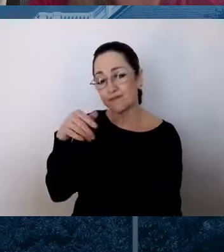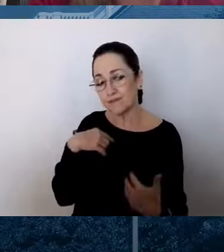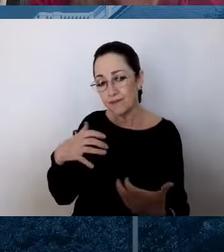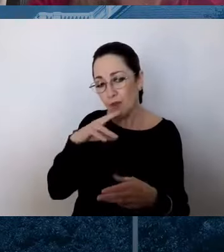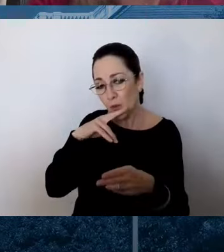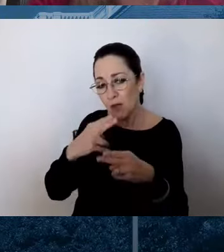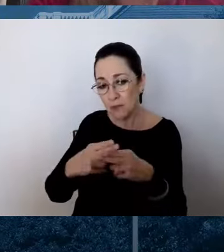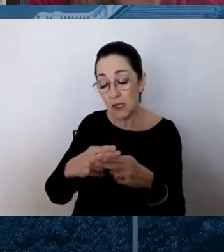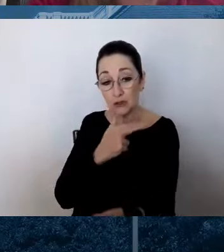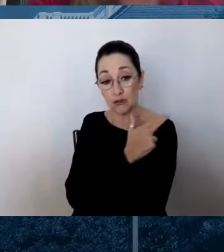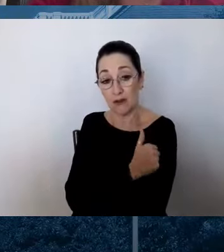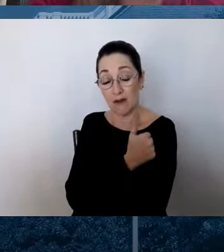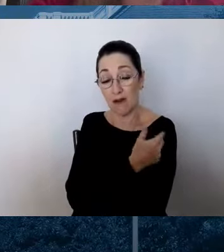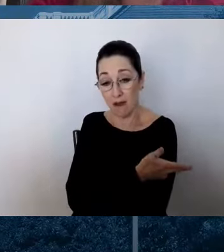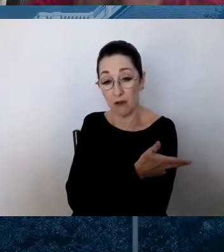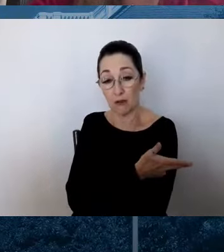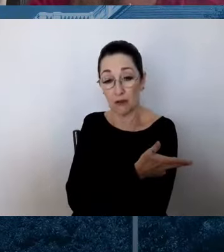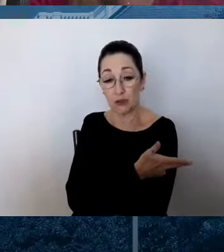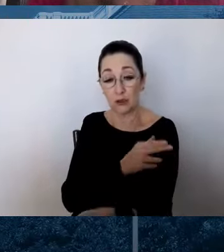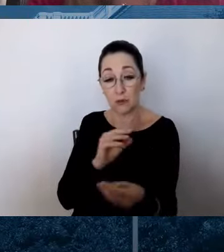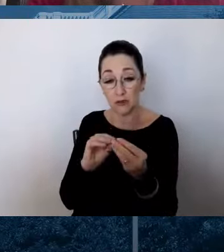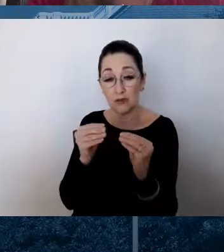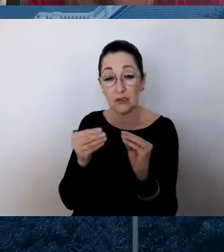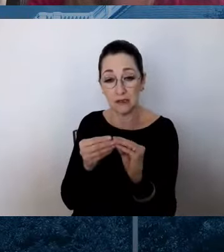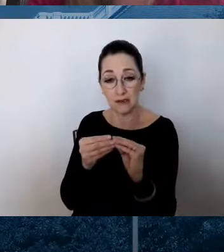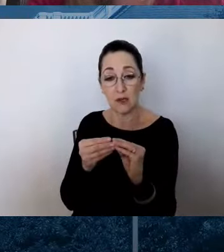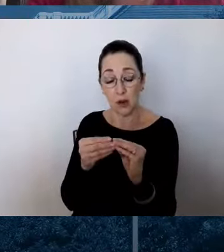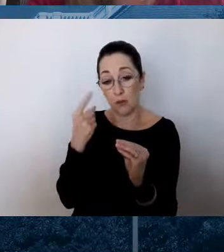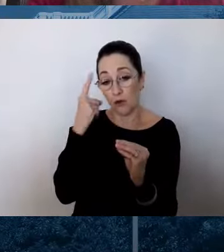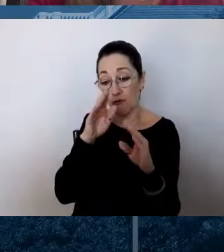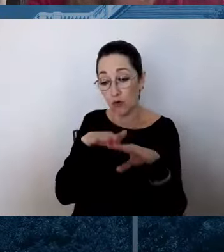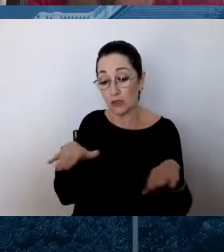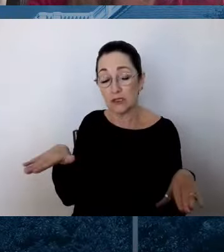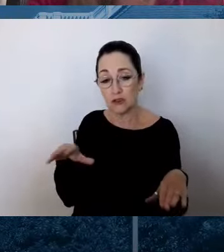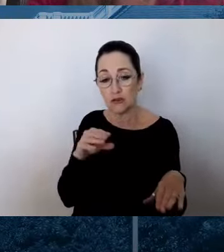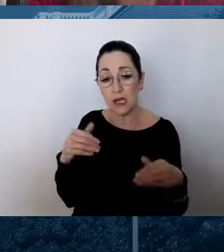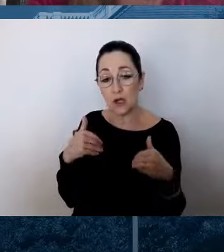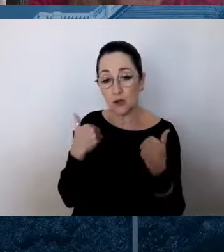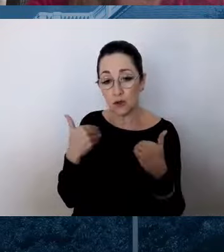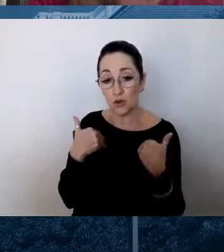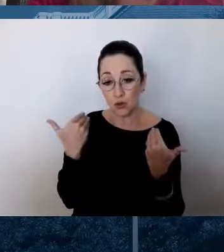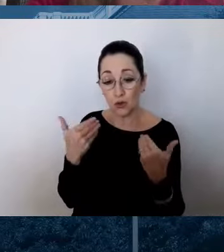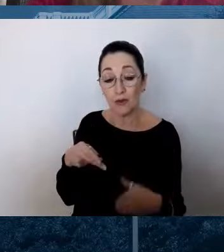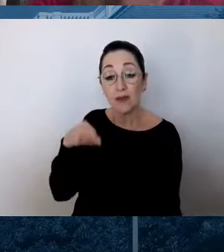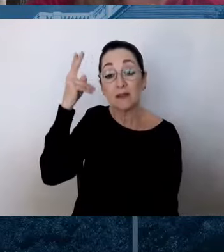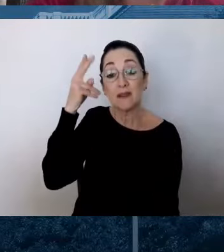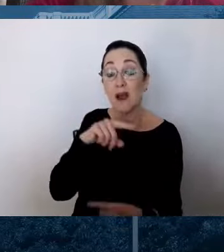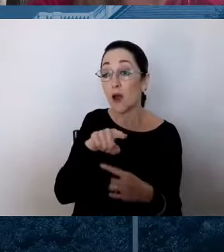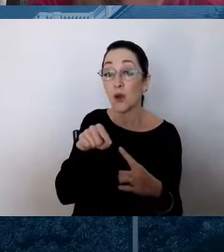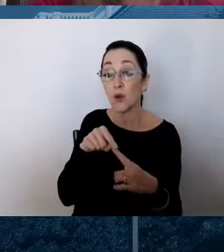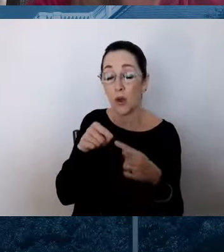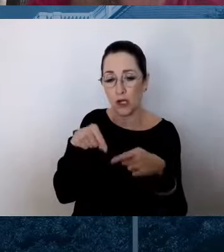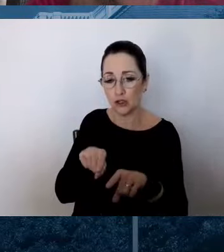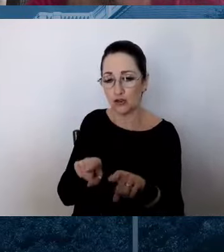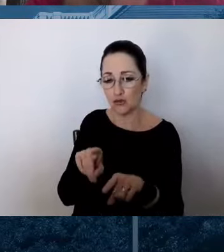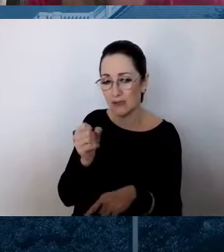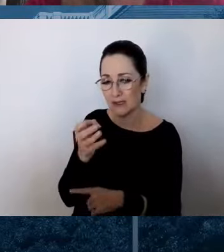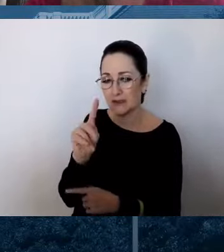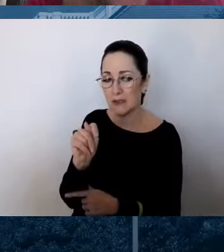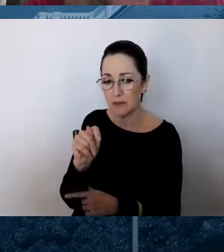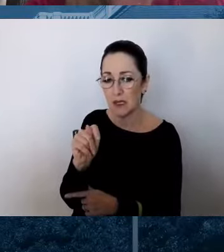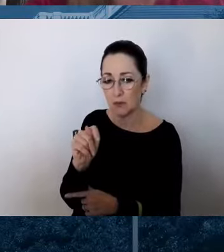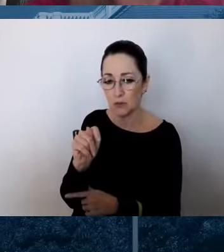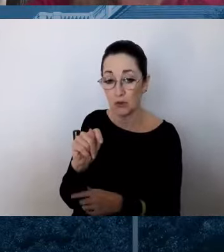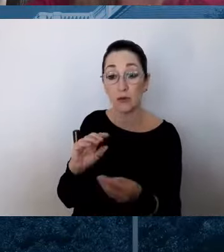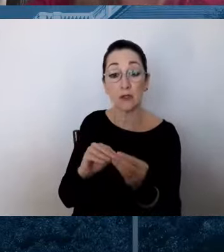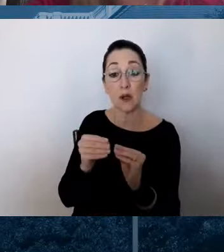hospitalizations. Our hospitalization number for children and youth was highest in September at 53, and it